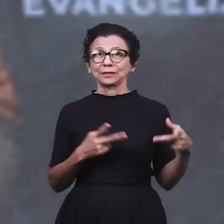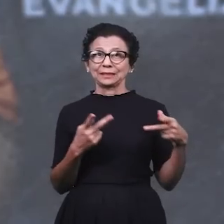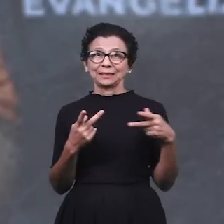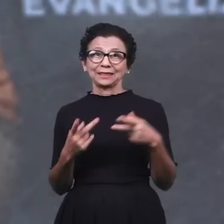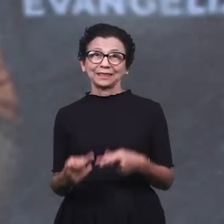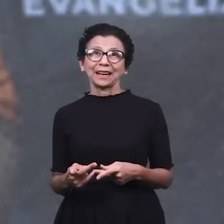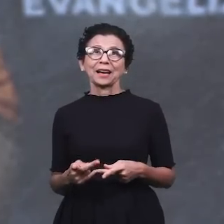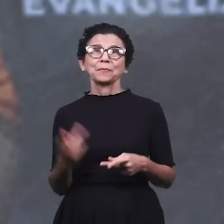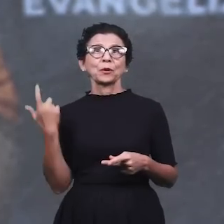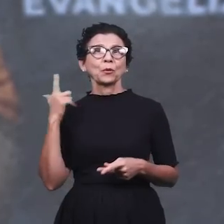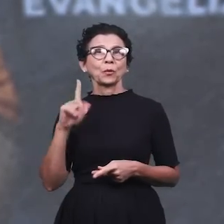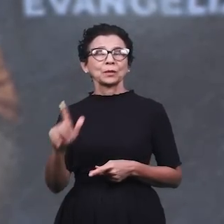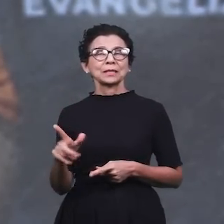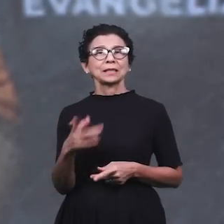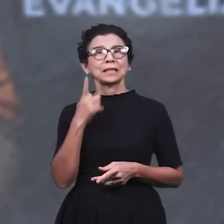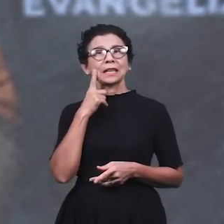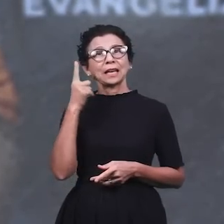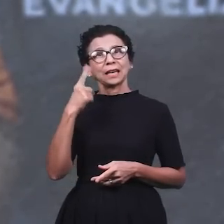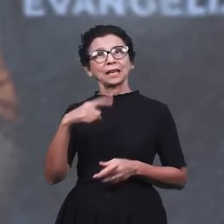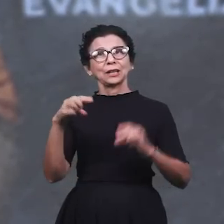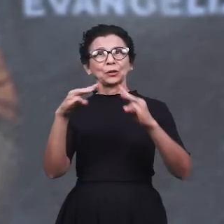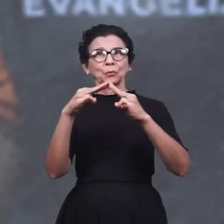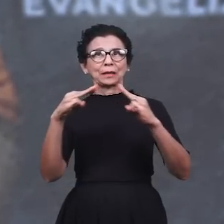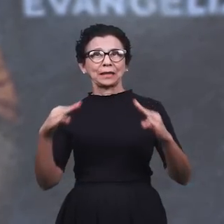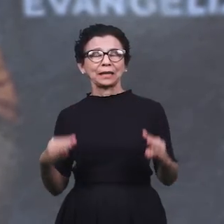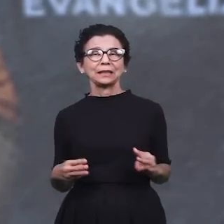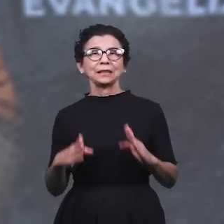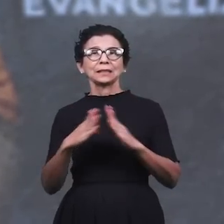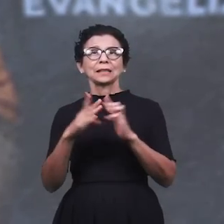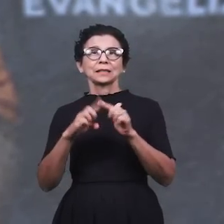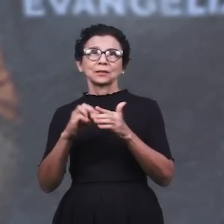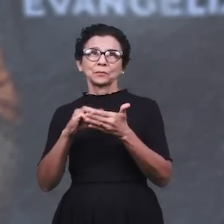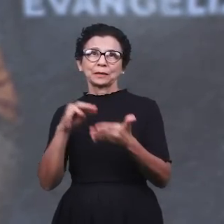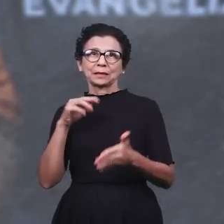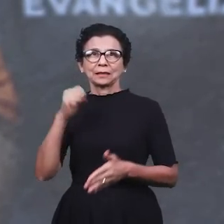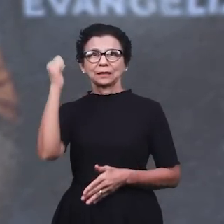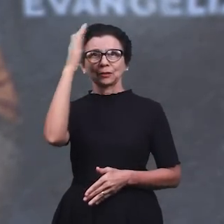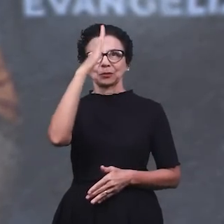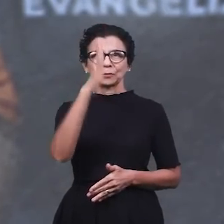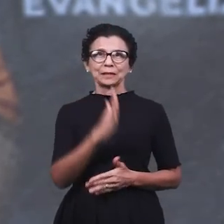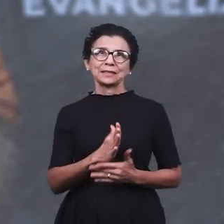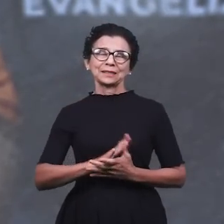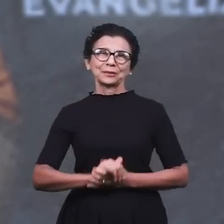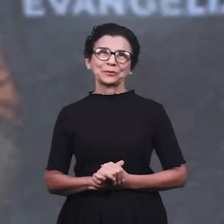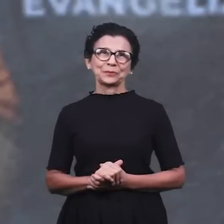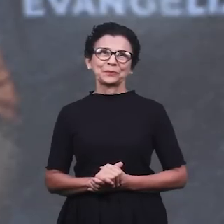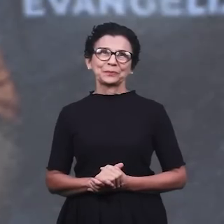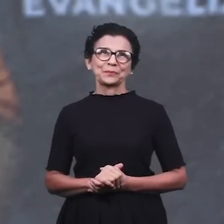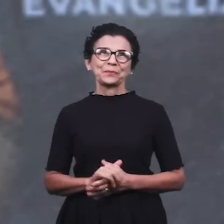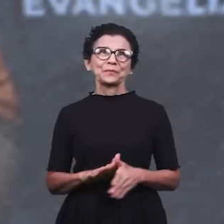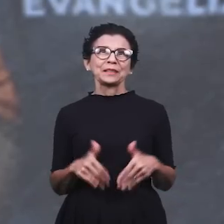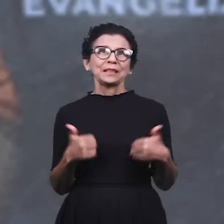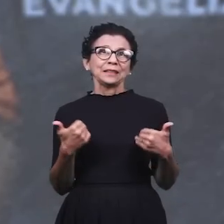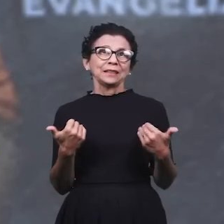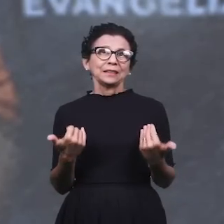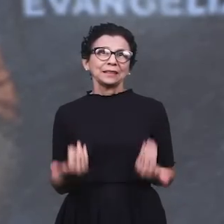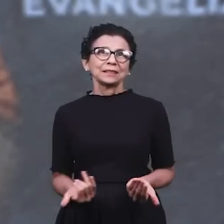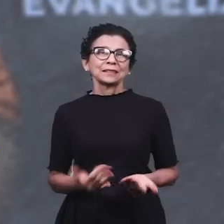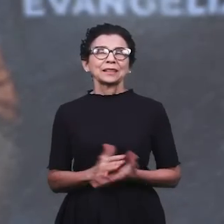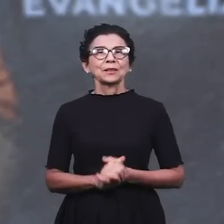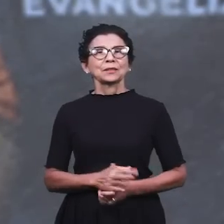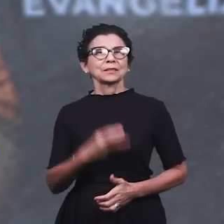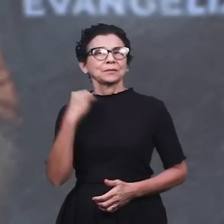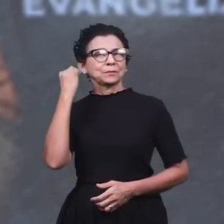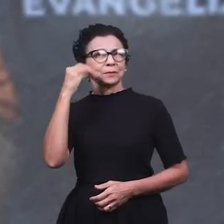it to visit the Manaim and visit the churches in Brazil again very soon.